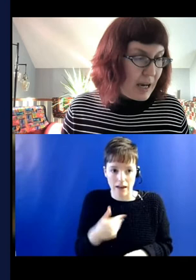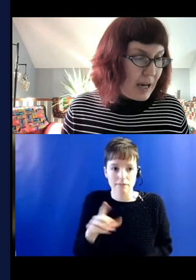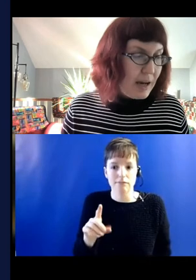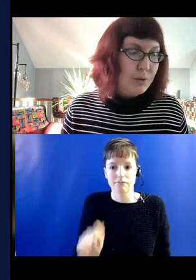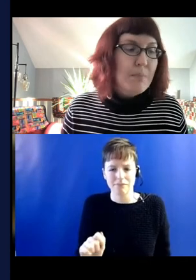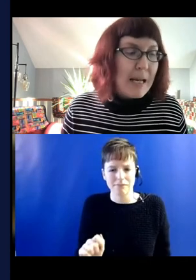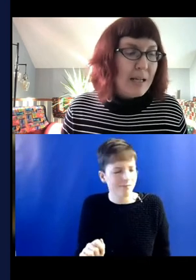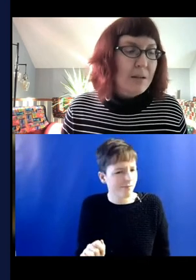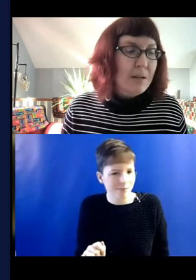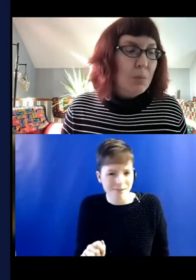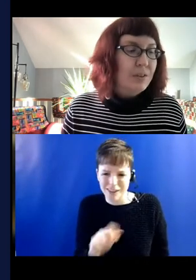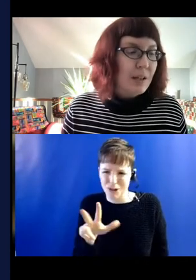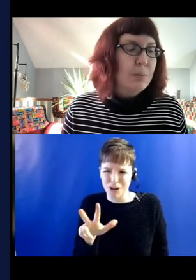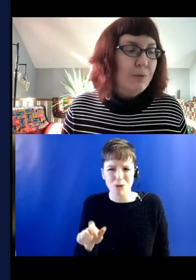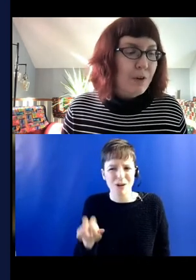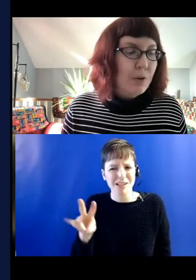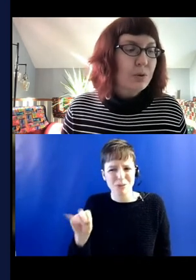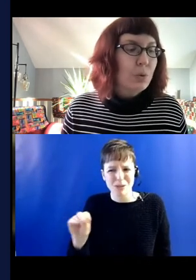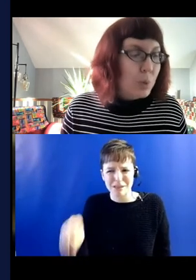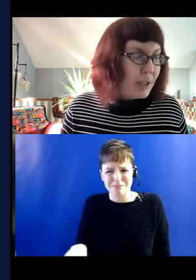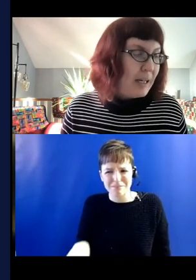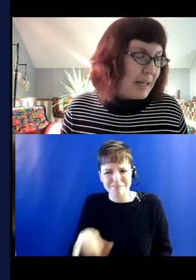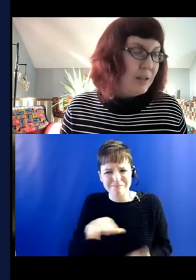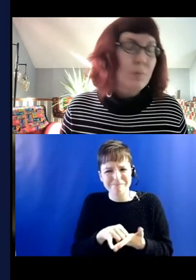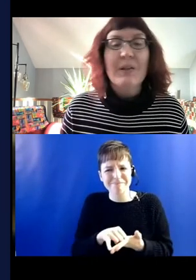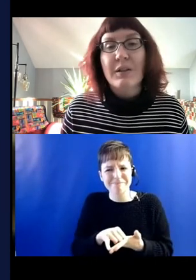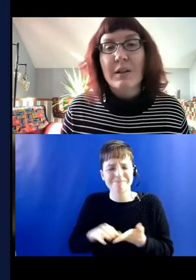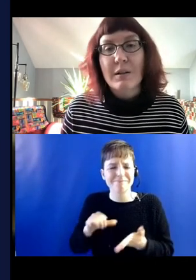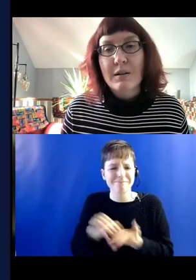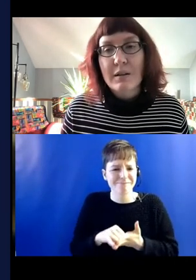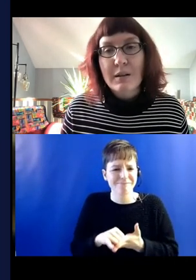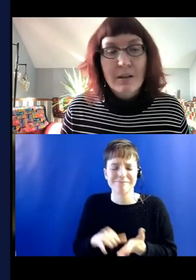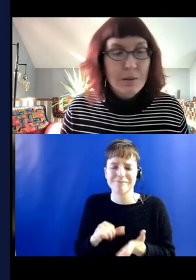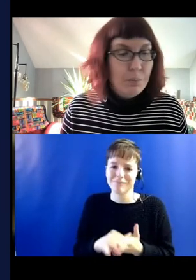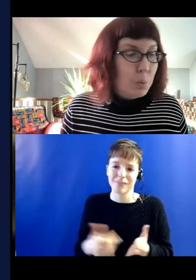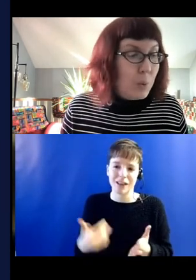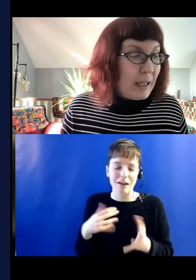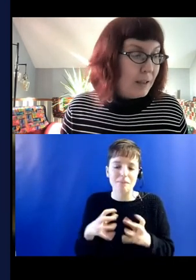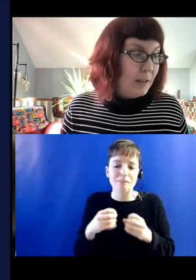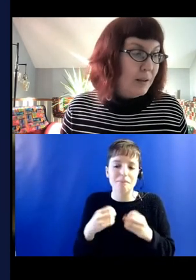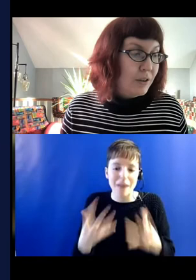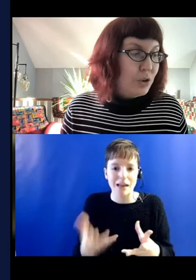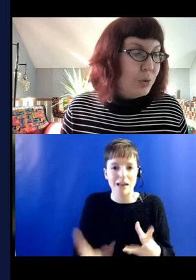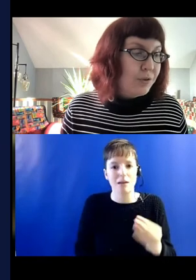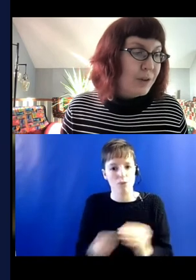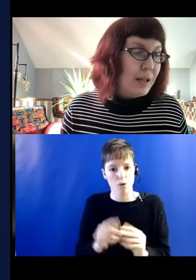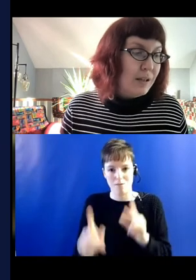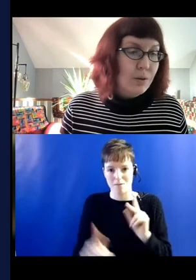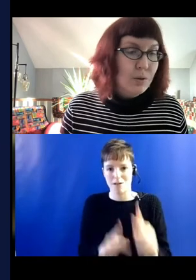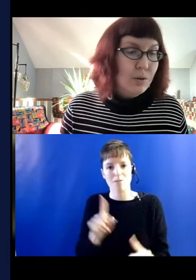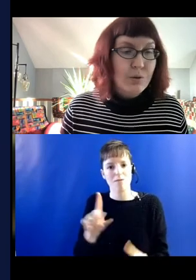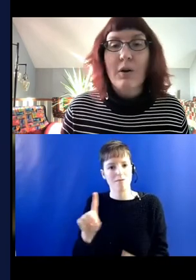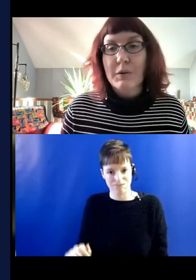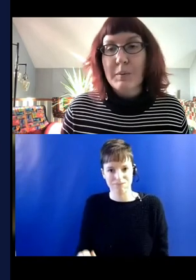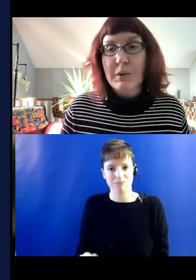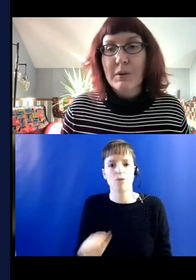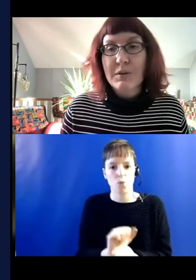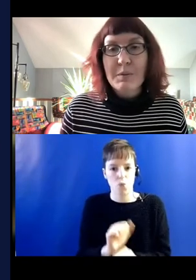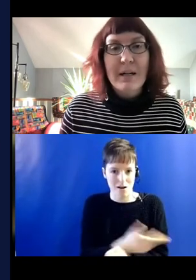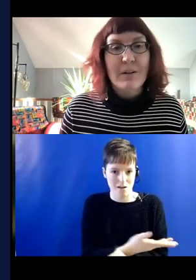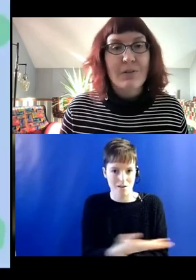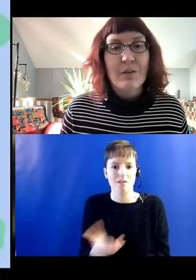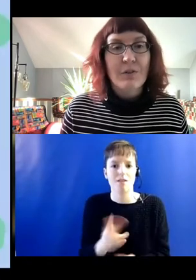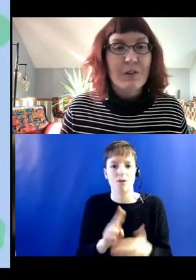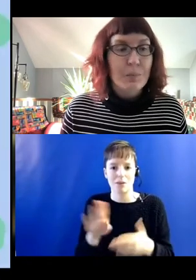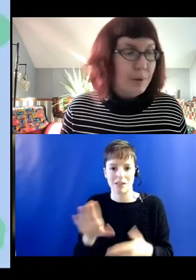without doubt, many more disabled folks working at UBC, but we are too afraid or vulnerable